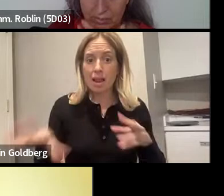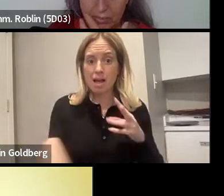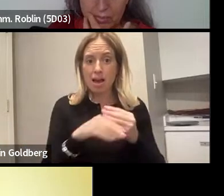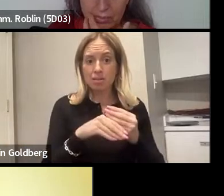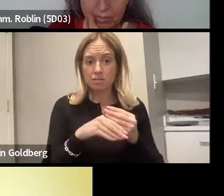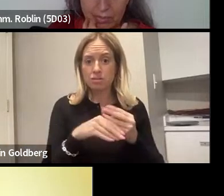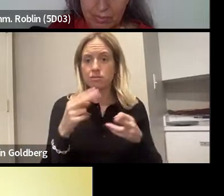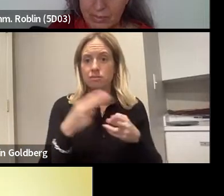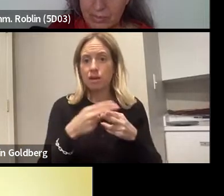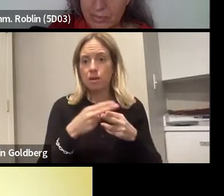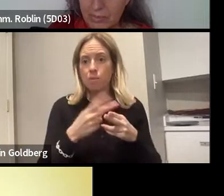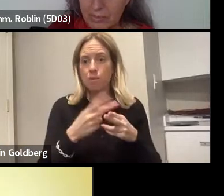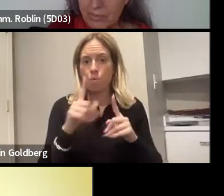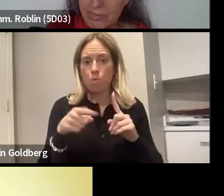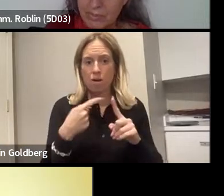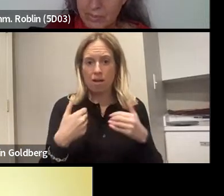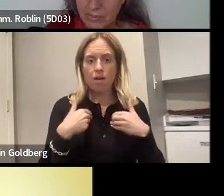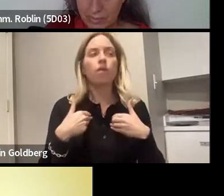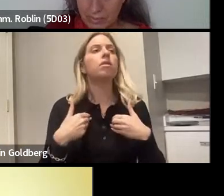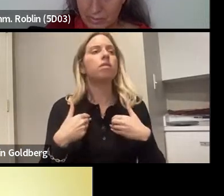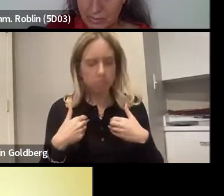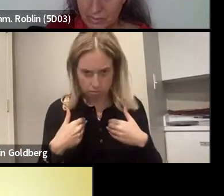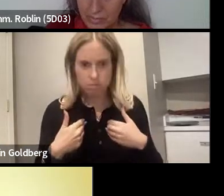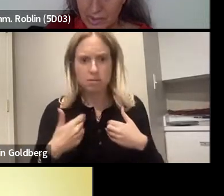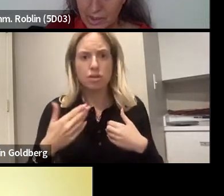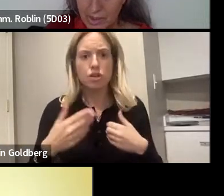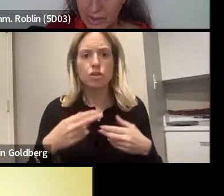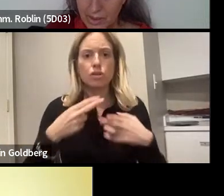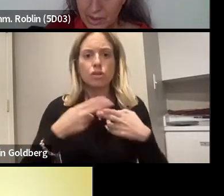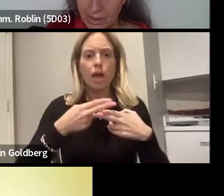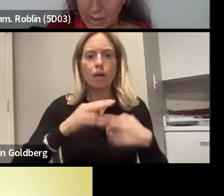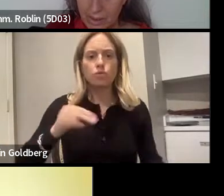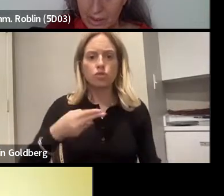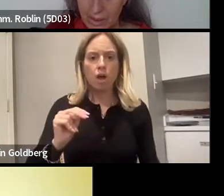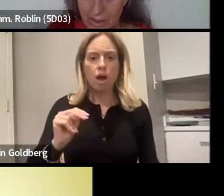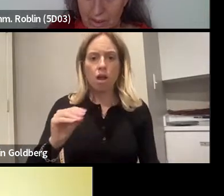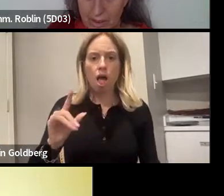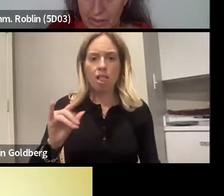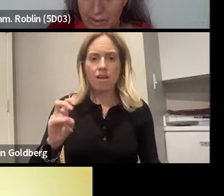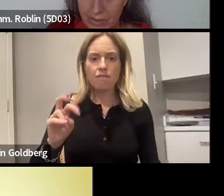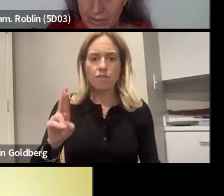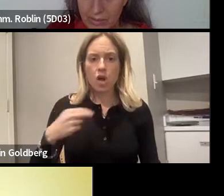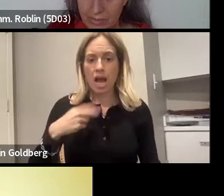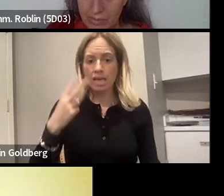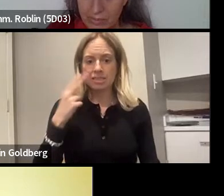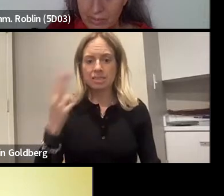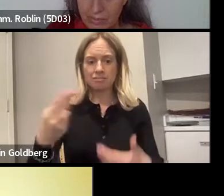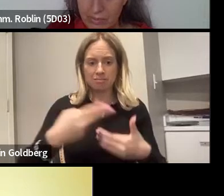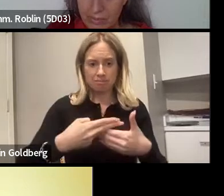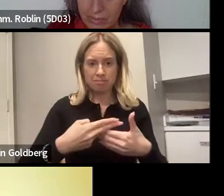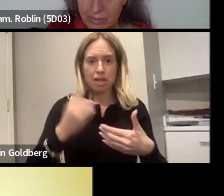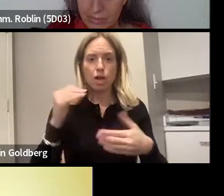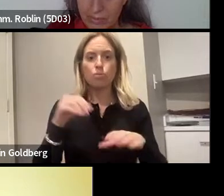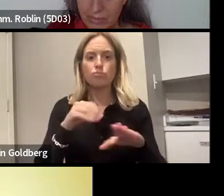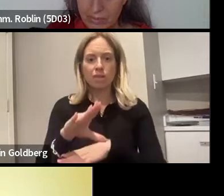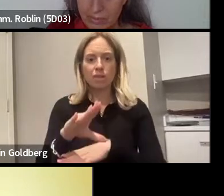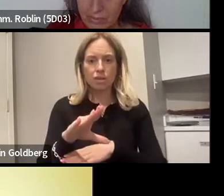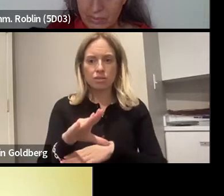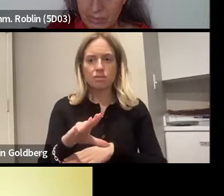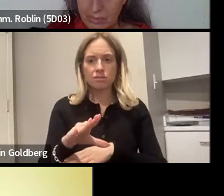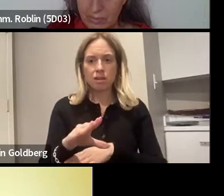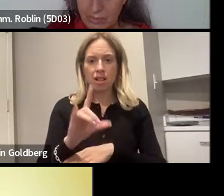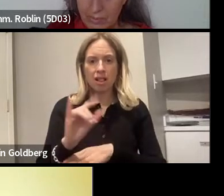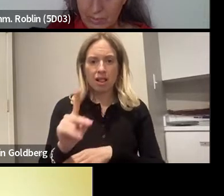do. We do. The presenter is John Oliver. I see him among the attendees, and I will send you the link now.